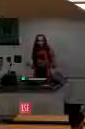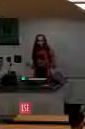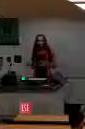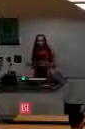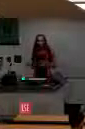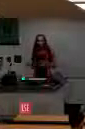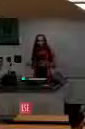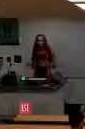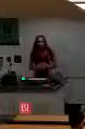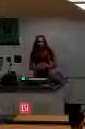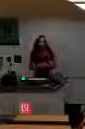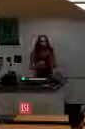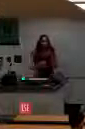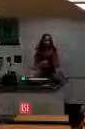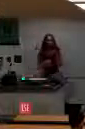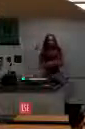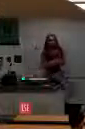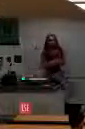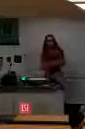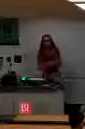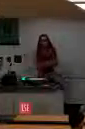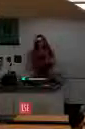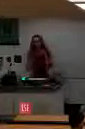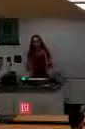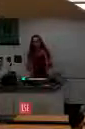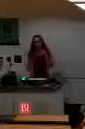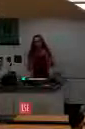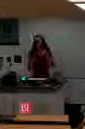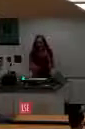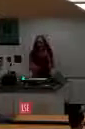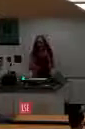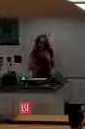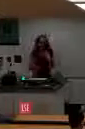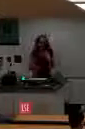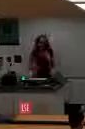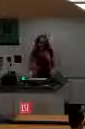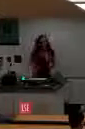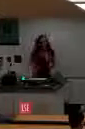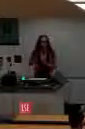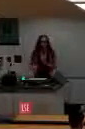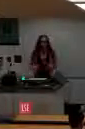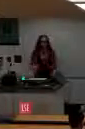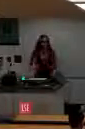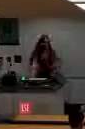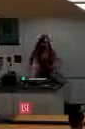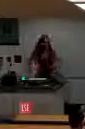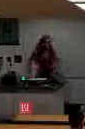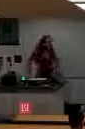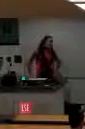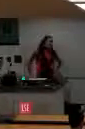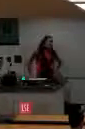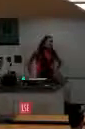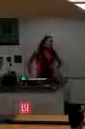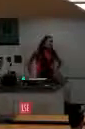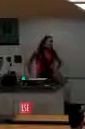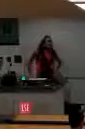almost zero. So that means that actually introducing mobile phones, maybe if you want to think that the technology is the solution to overcoming